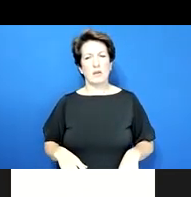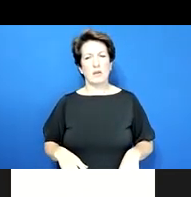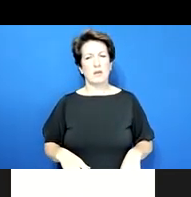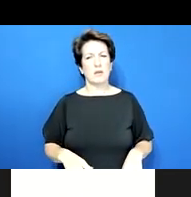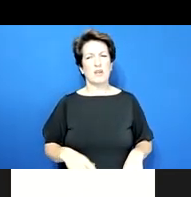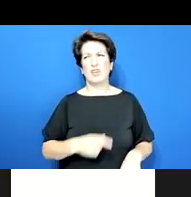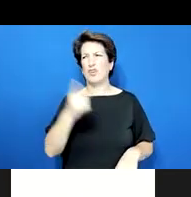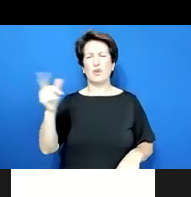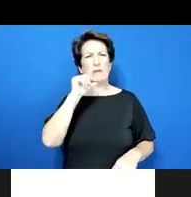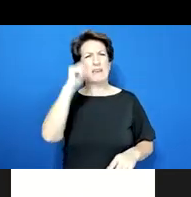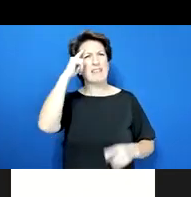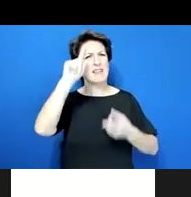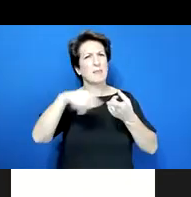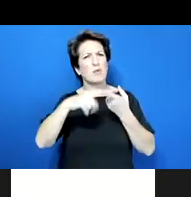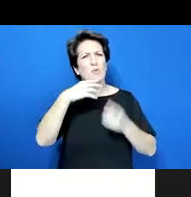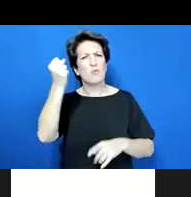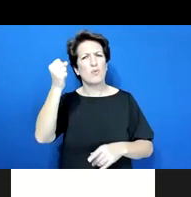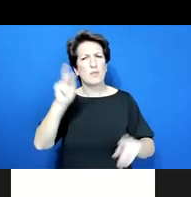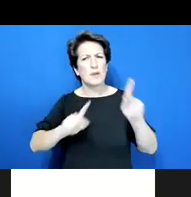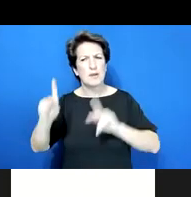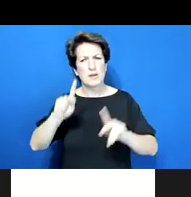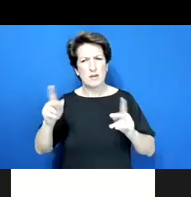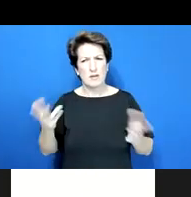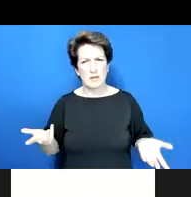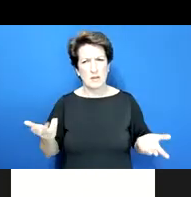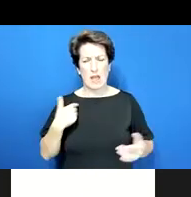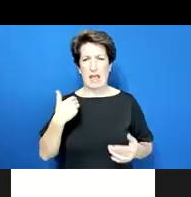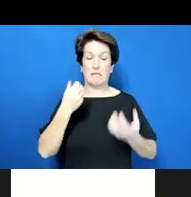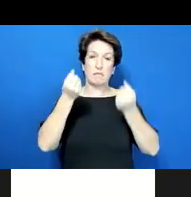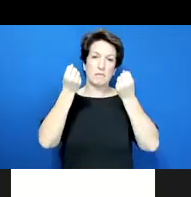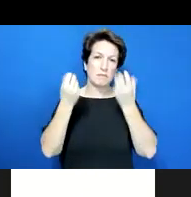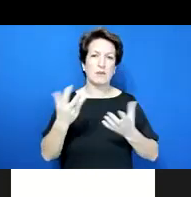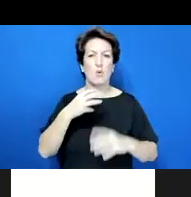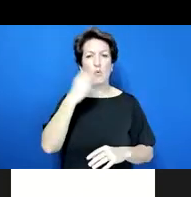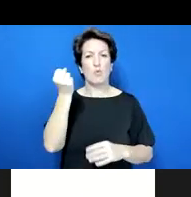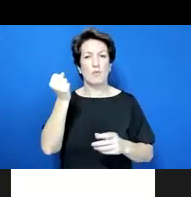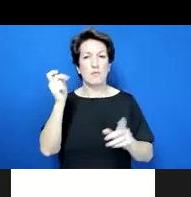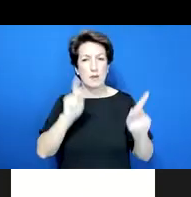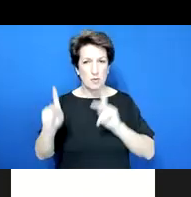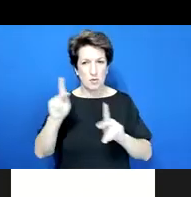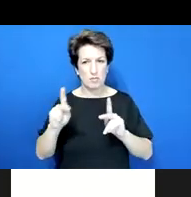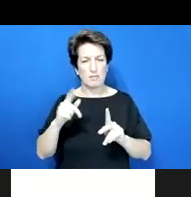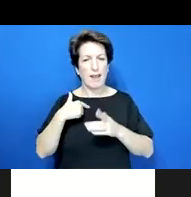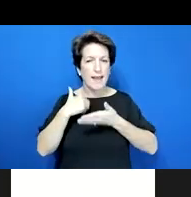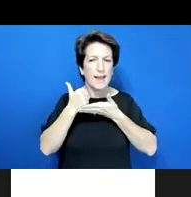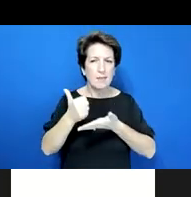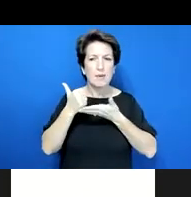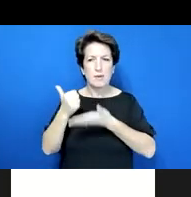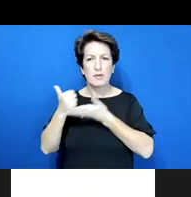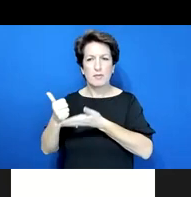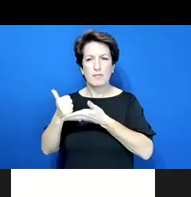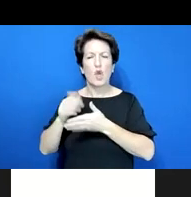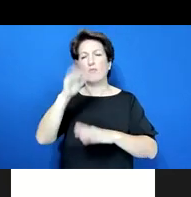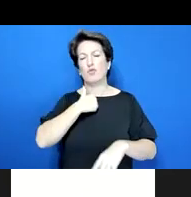seniors? I have a pile of seniors that I've been helping. Oh, by the way, my name is